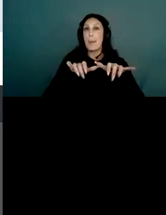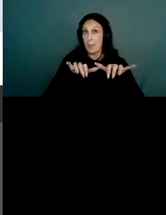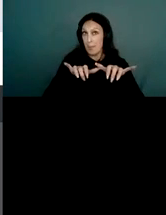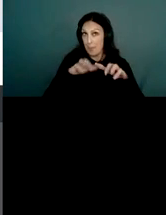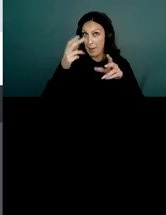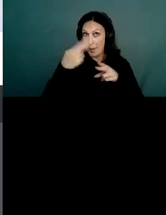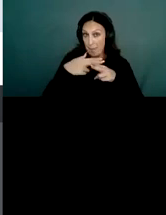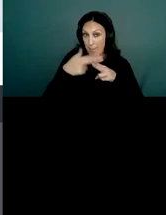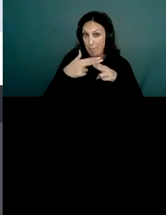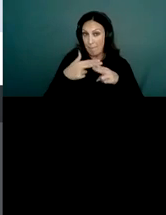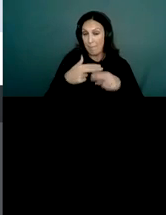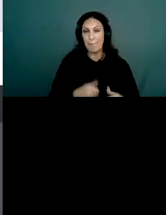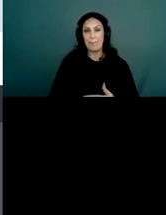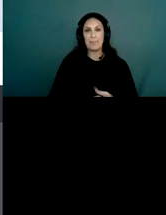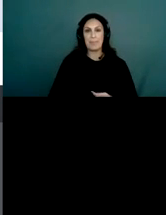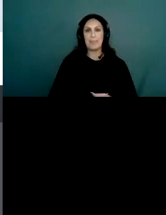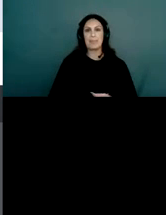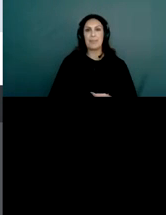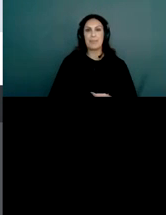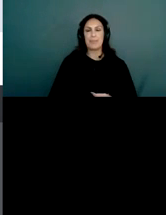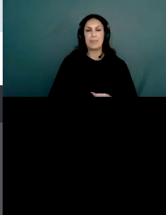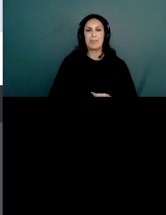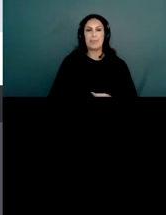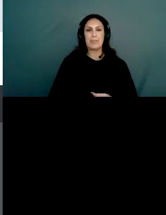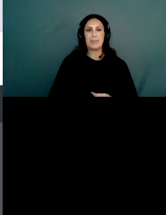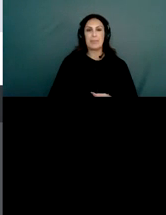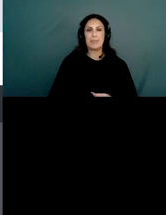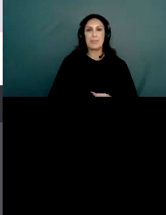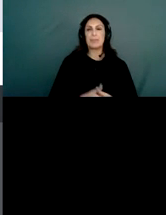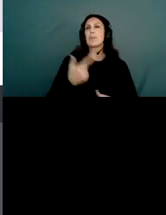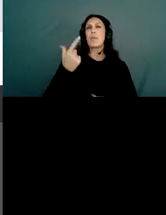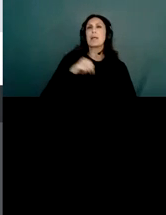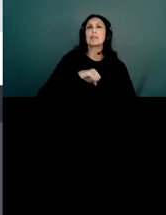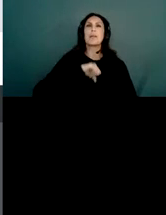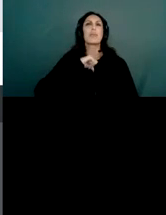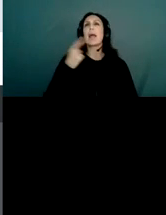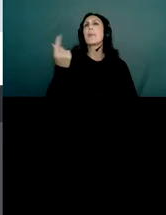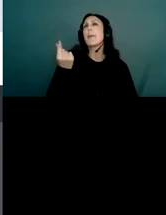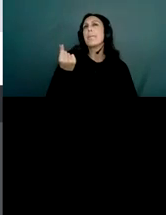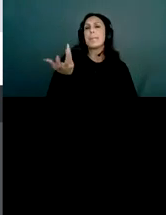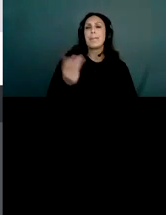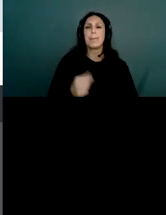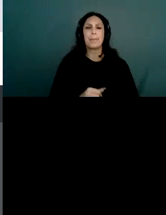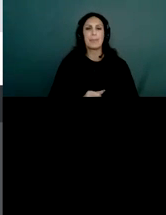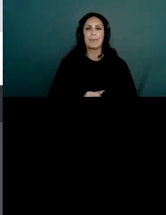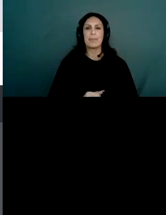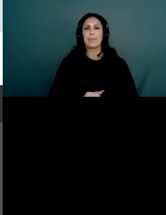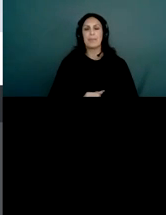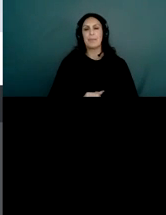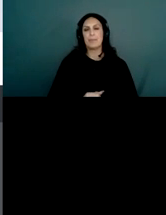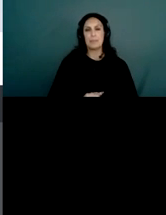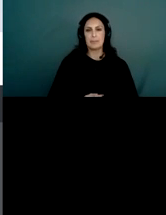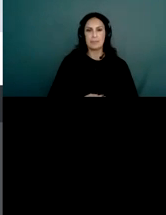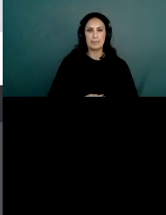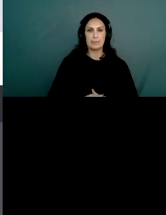So I can type my student's name, has something to be proud of. You know, completed